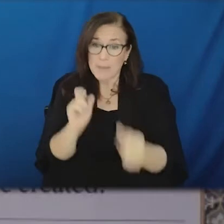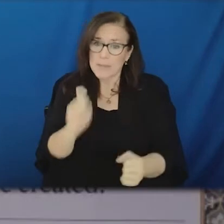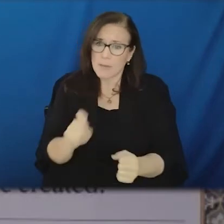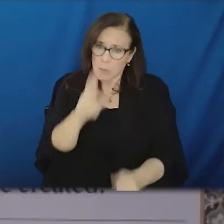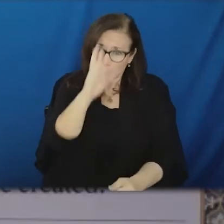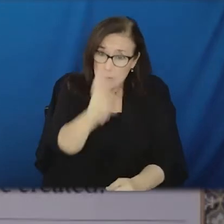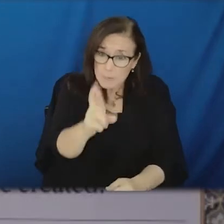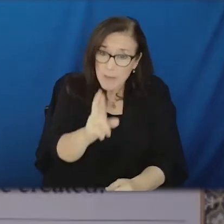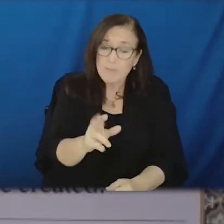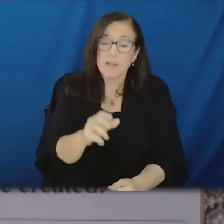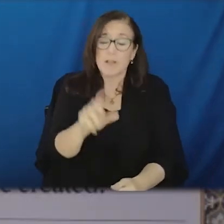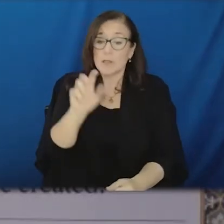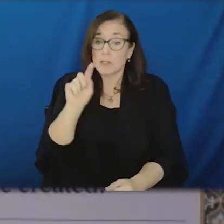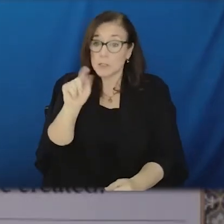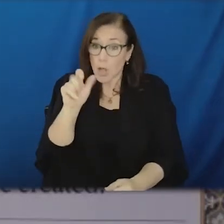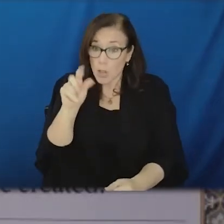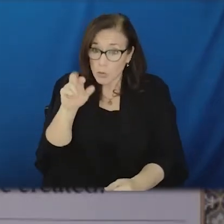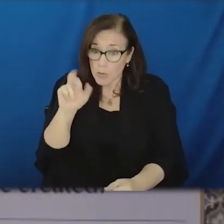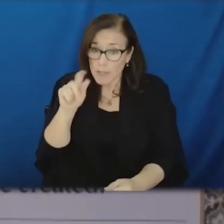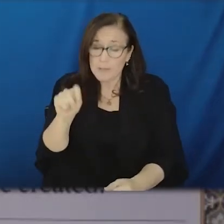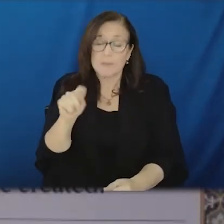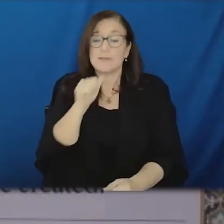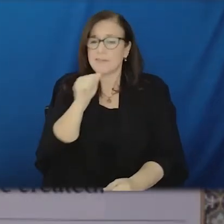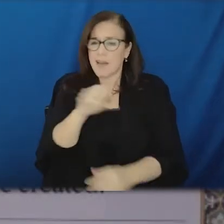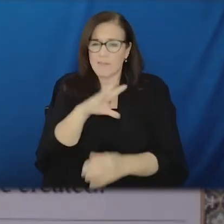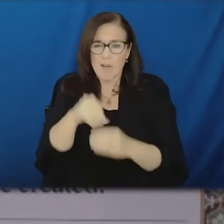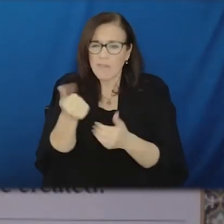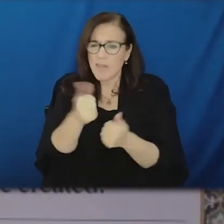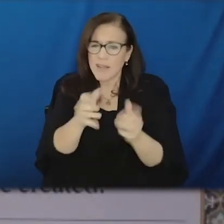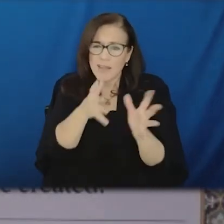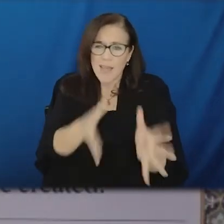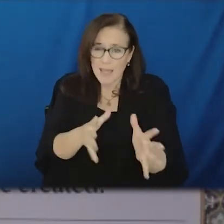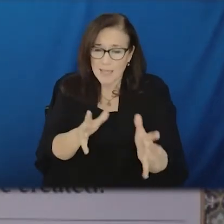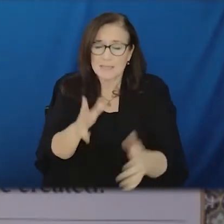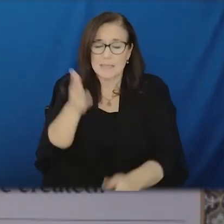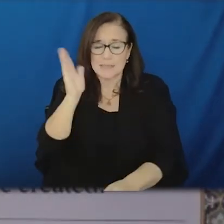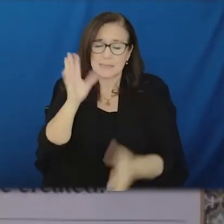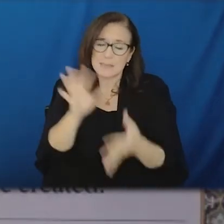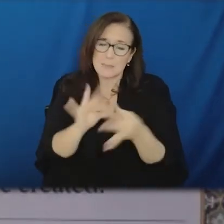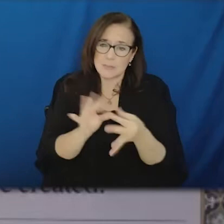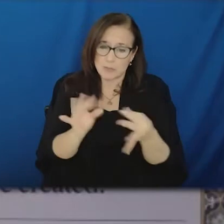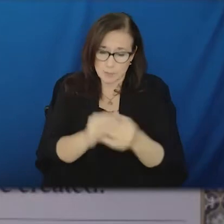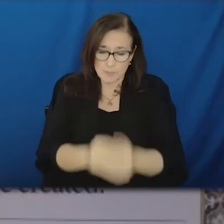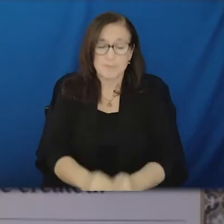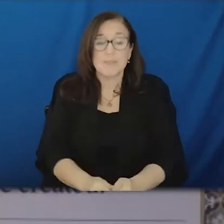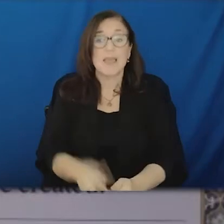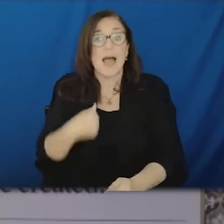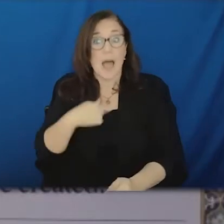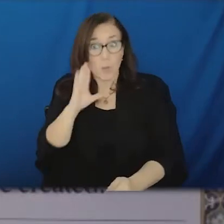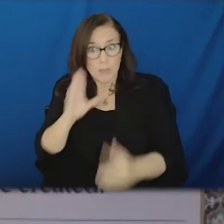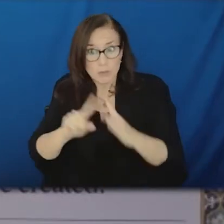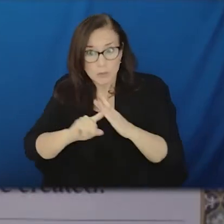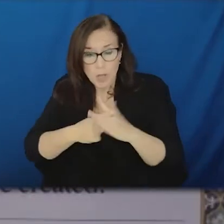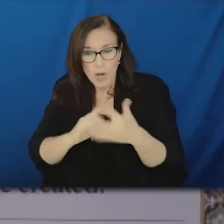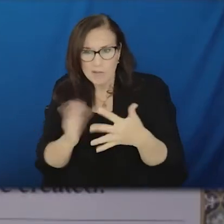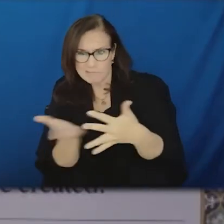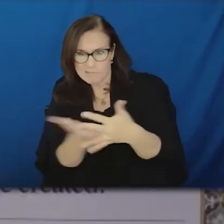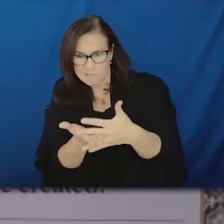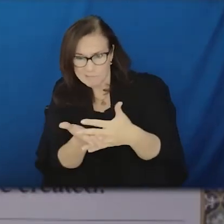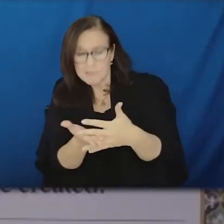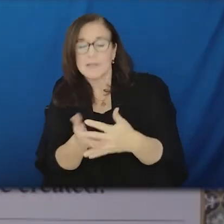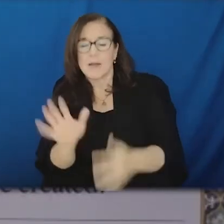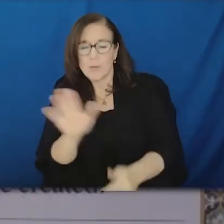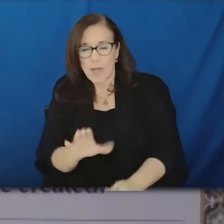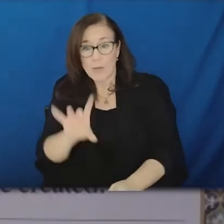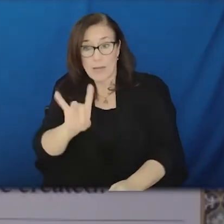kind. And finally, I want to start the practice of taking a 10-minute break during board meetings at or around